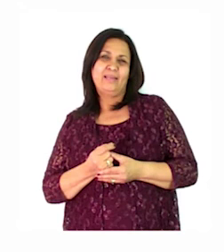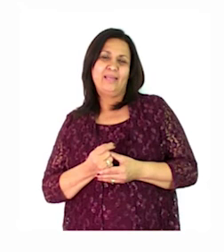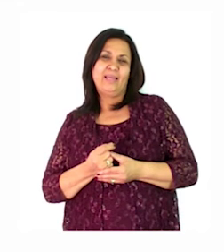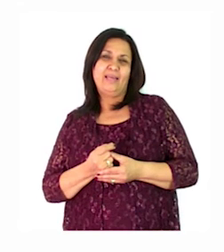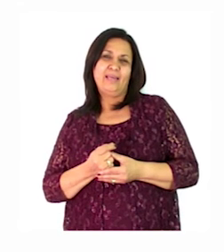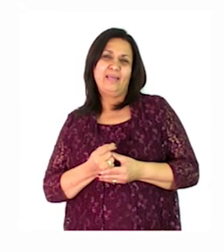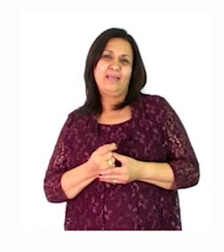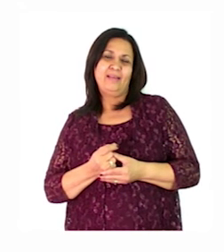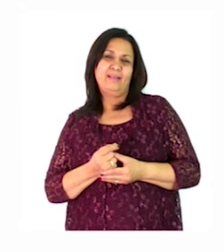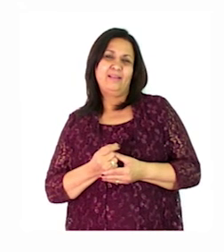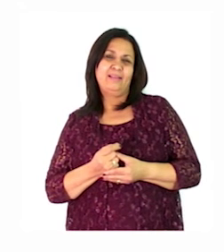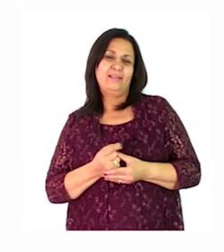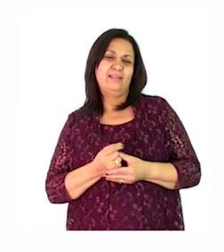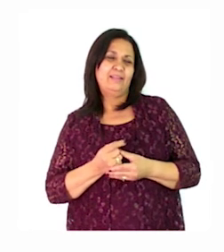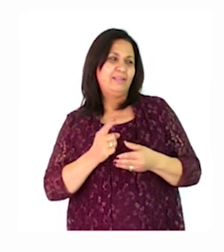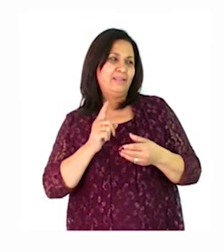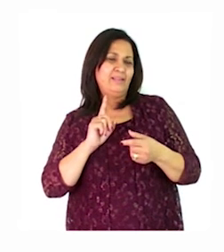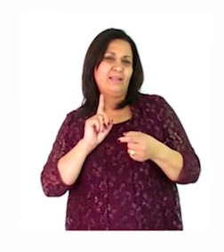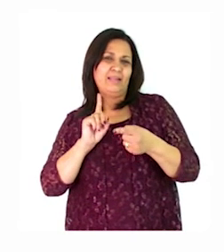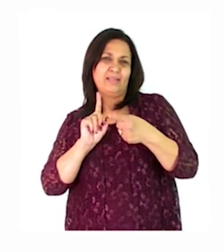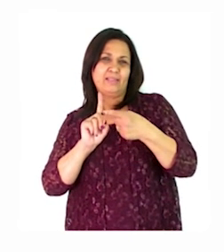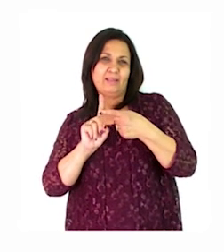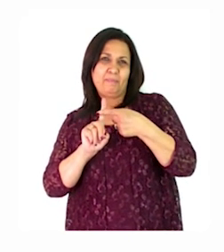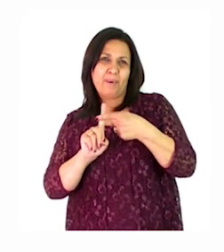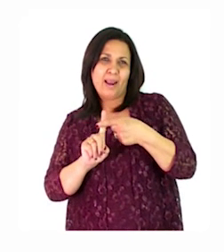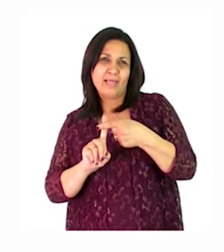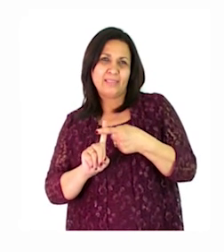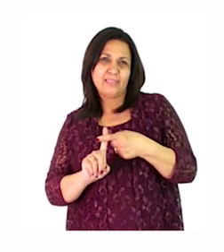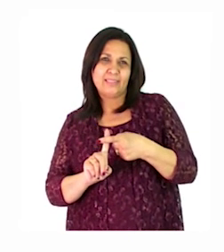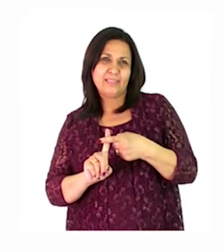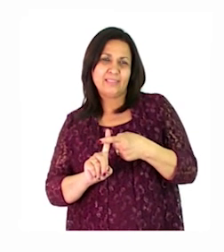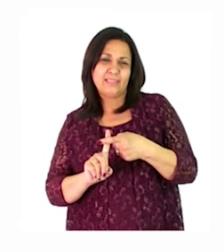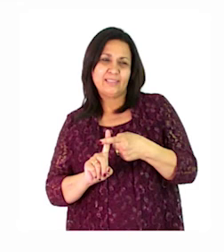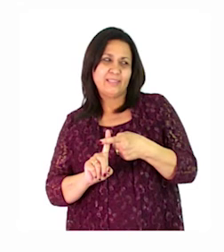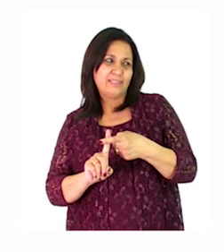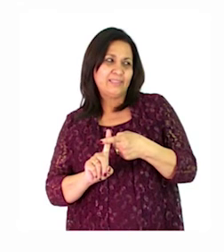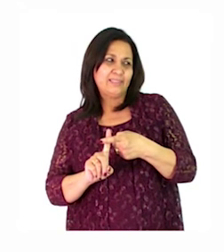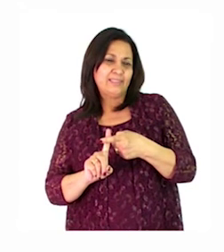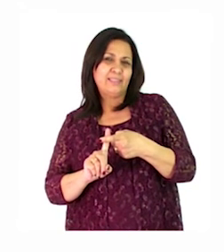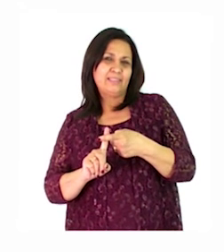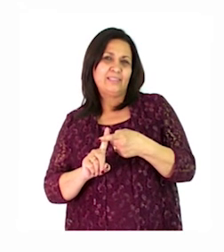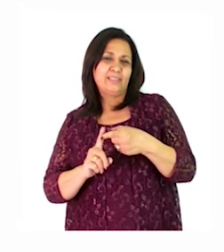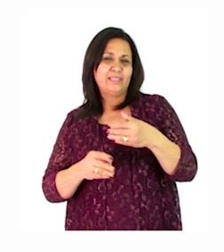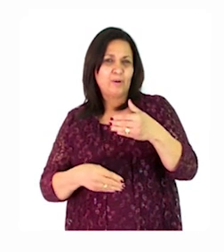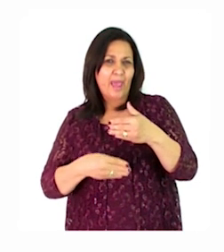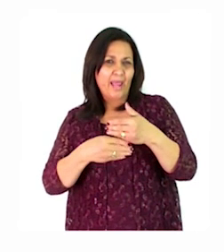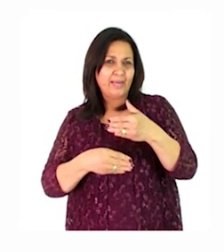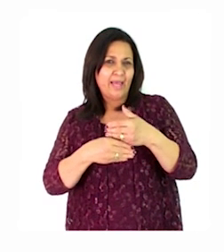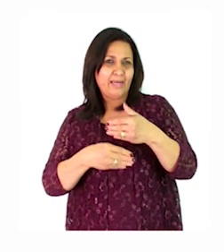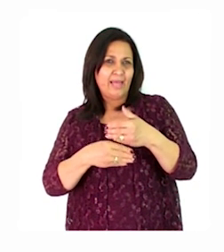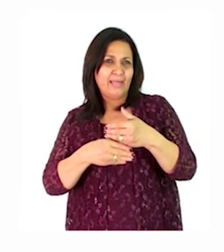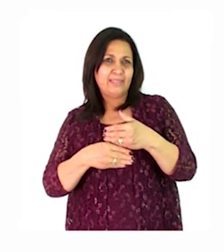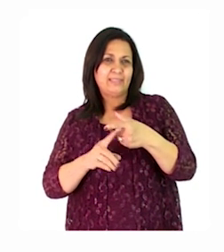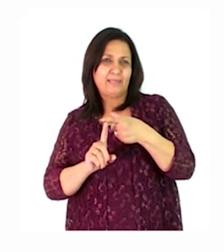mathematics. When we want to add, we use the addition sign. And I can see